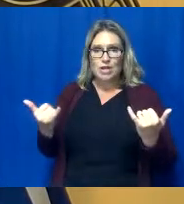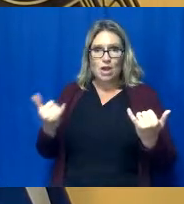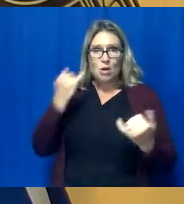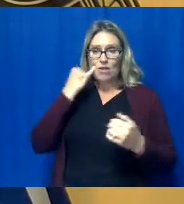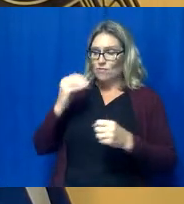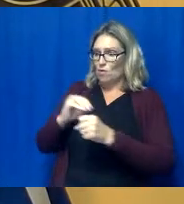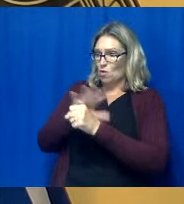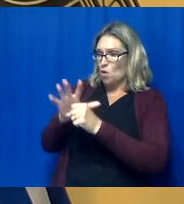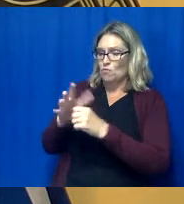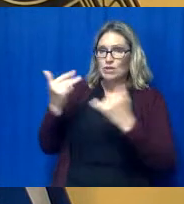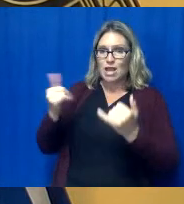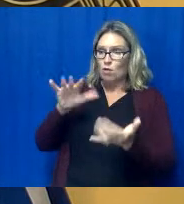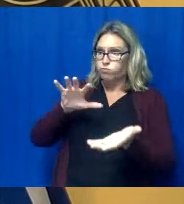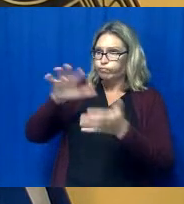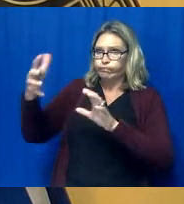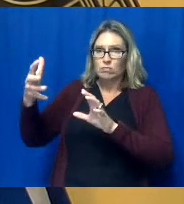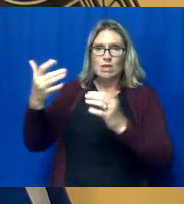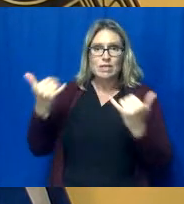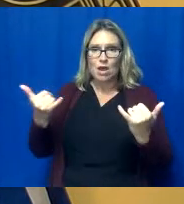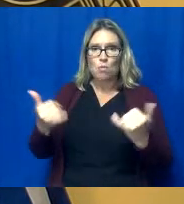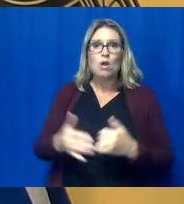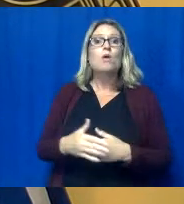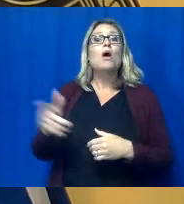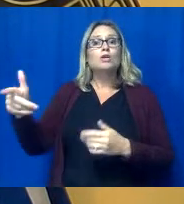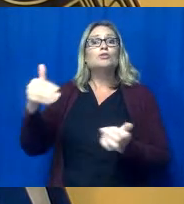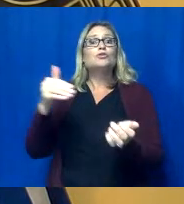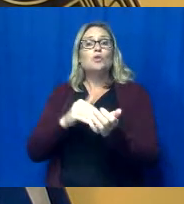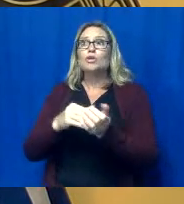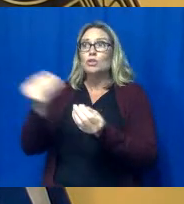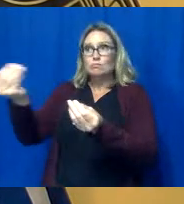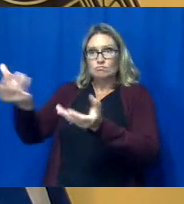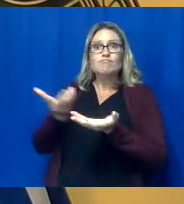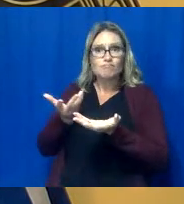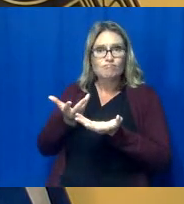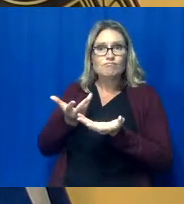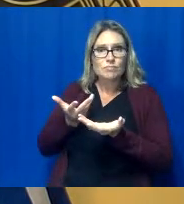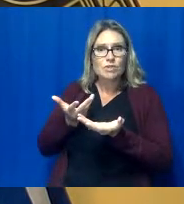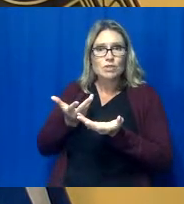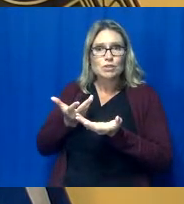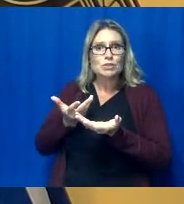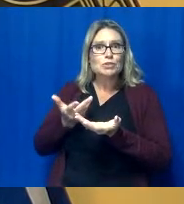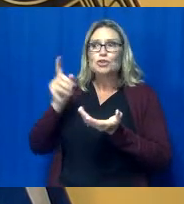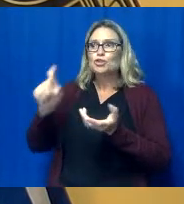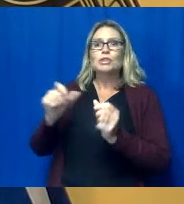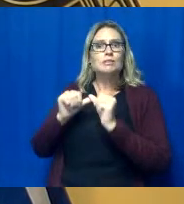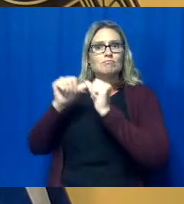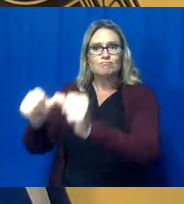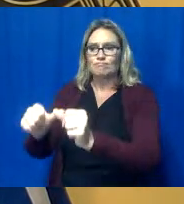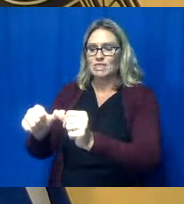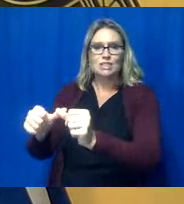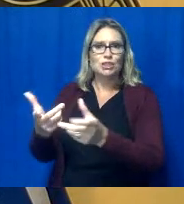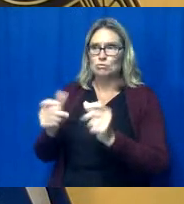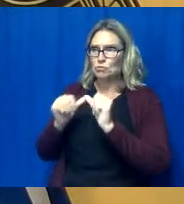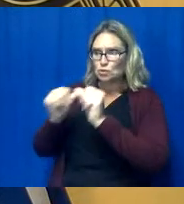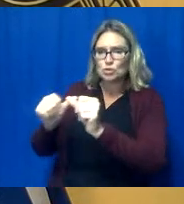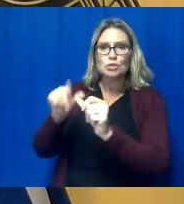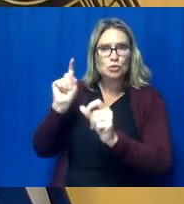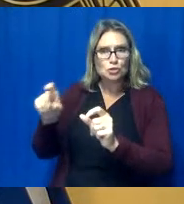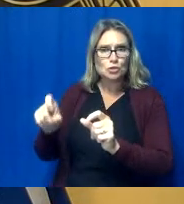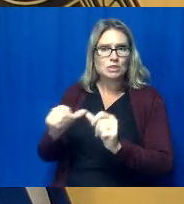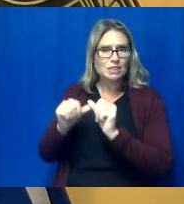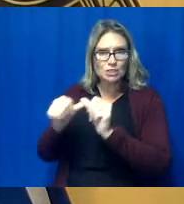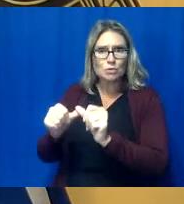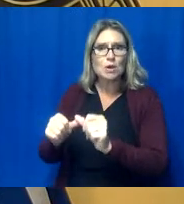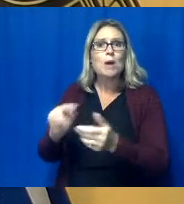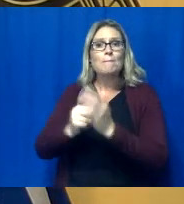some behaviors that Dr. Russell has told us about that should never go away. They're just basic good behaviors. This